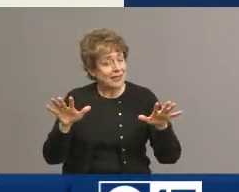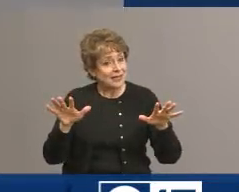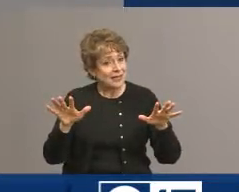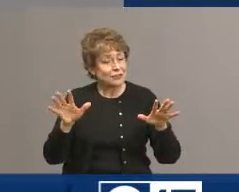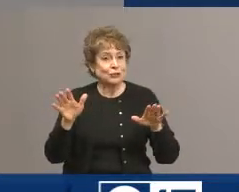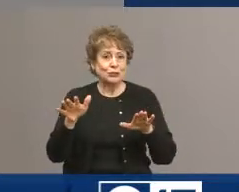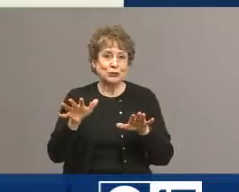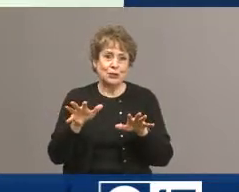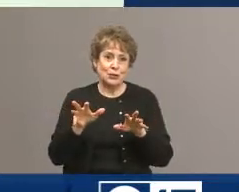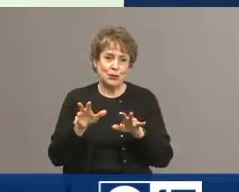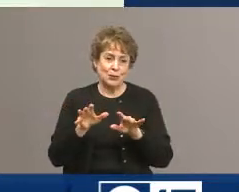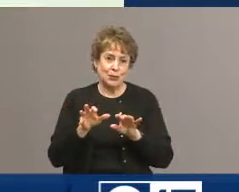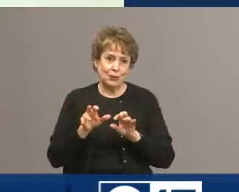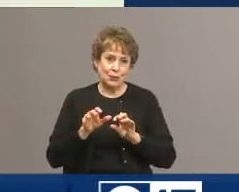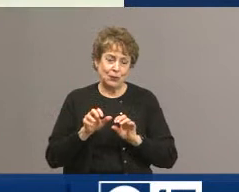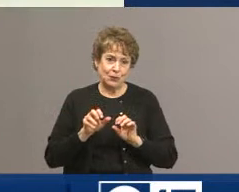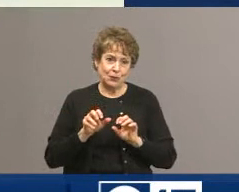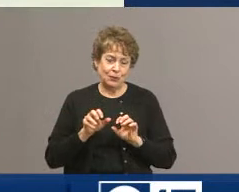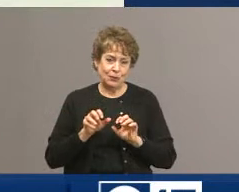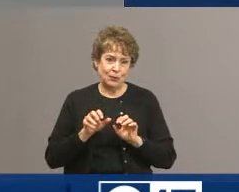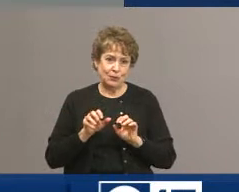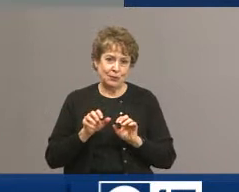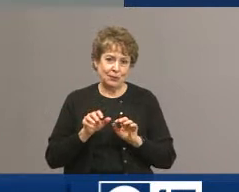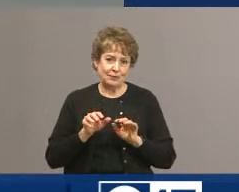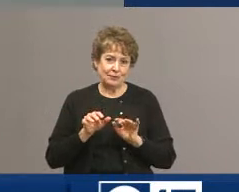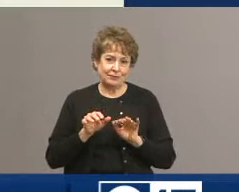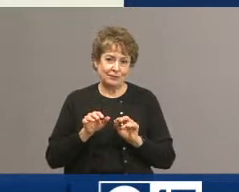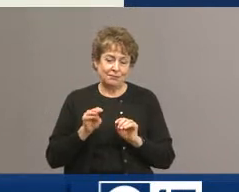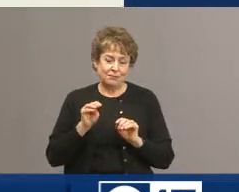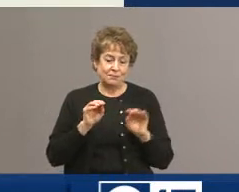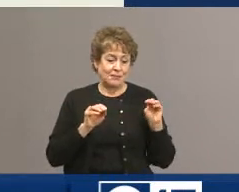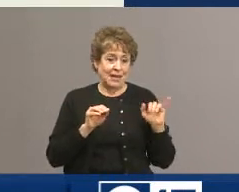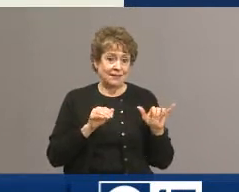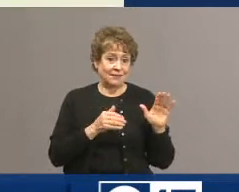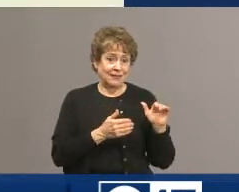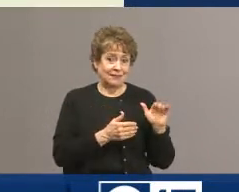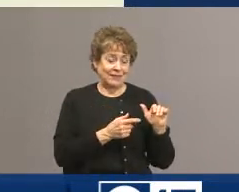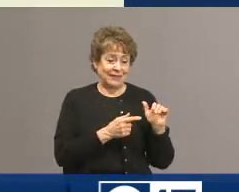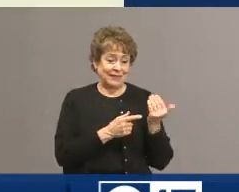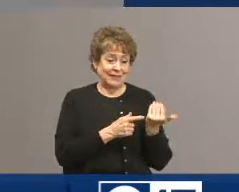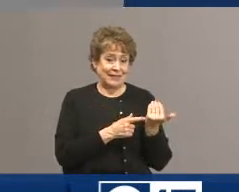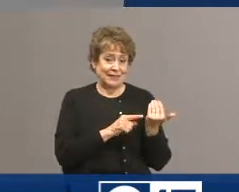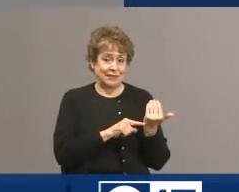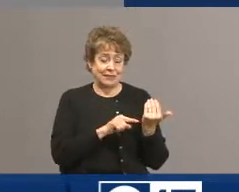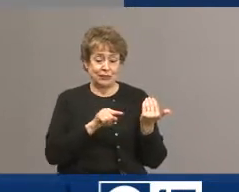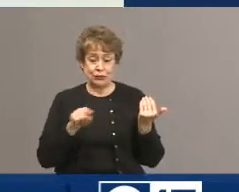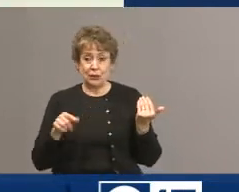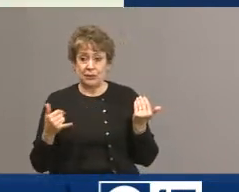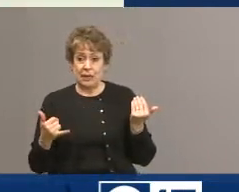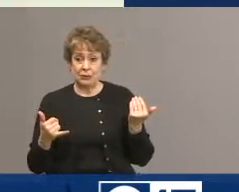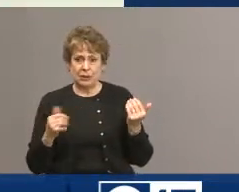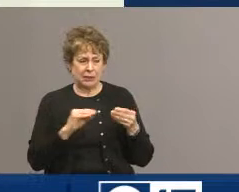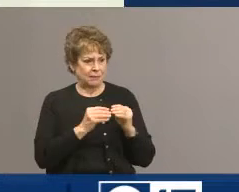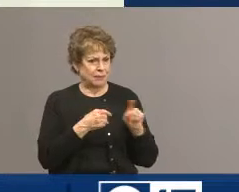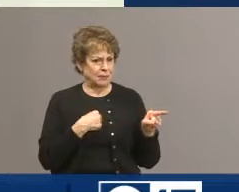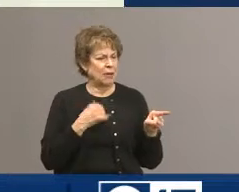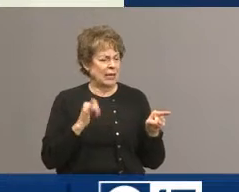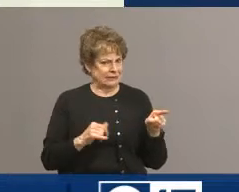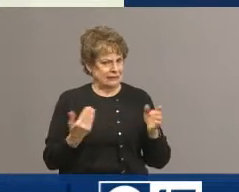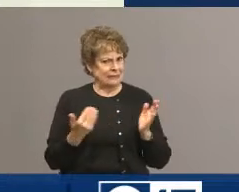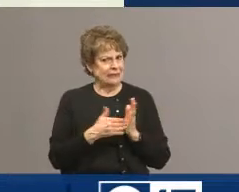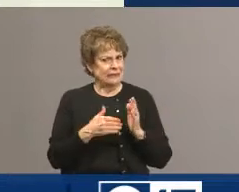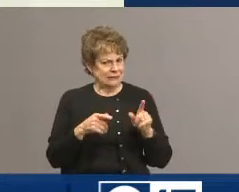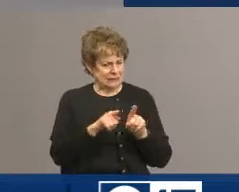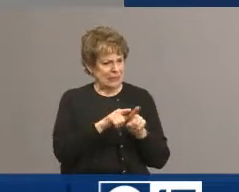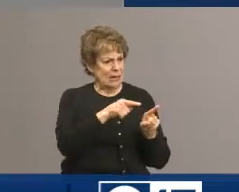May 15th, we can get back to where we were. We need to reduce large congregate